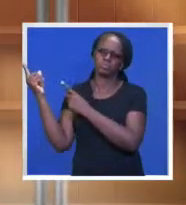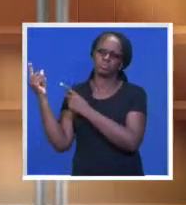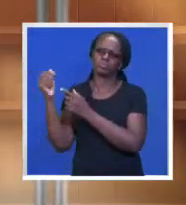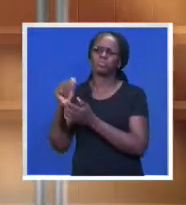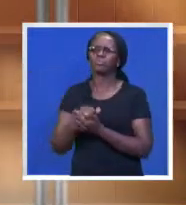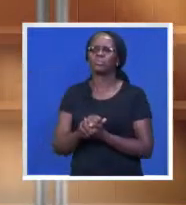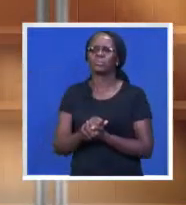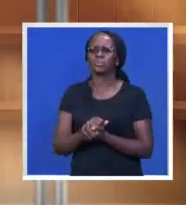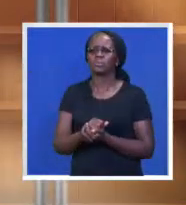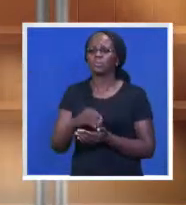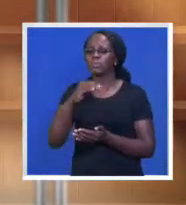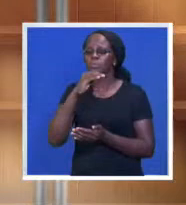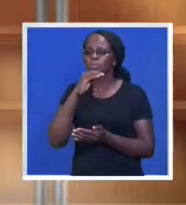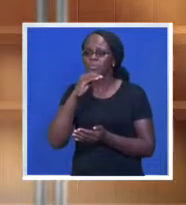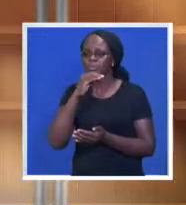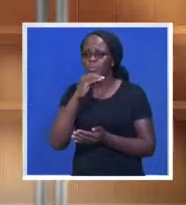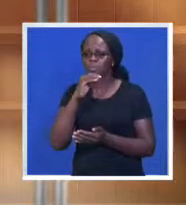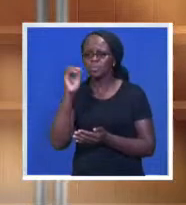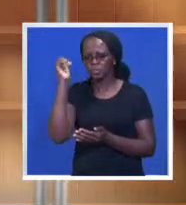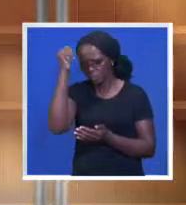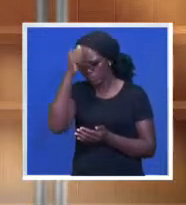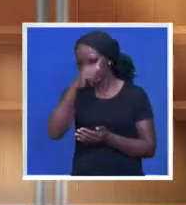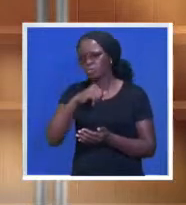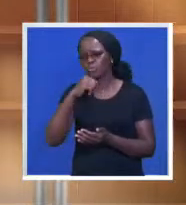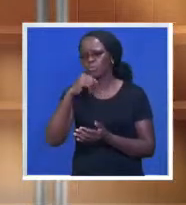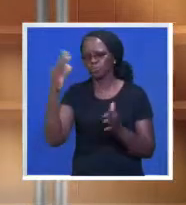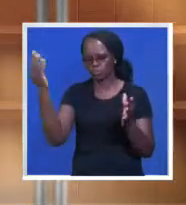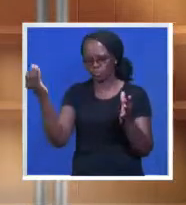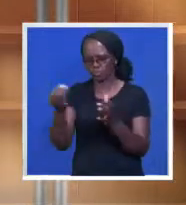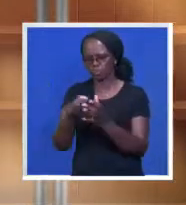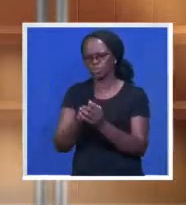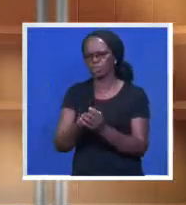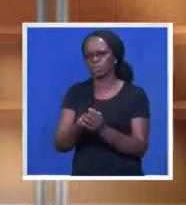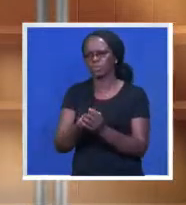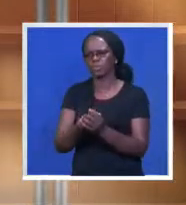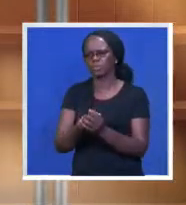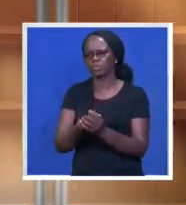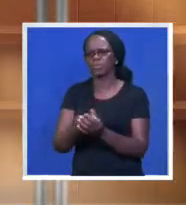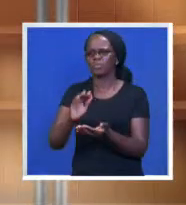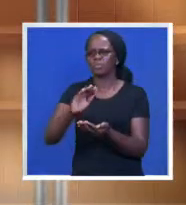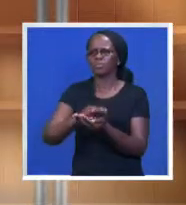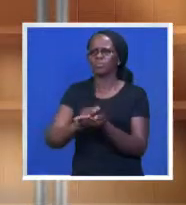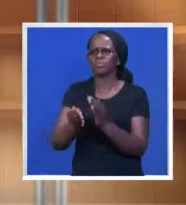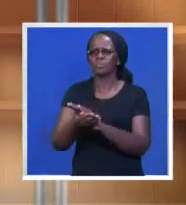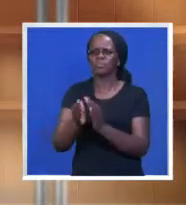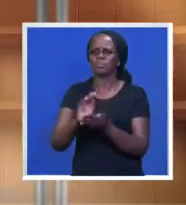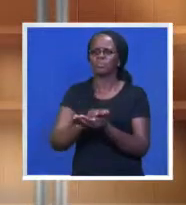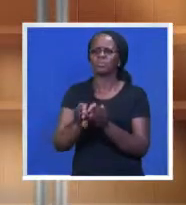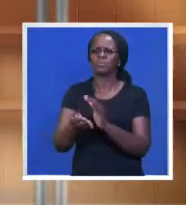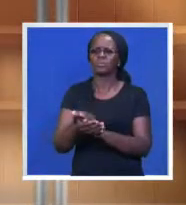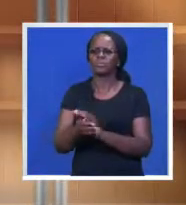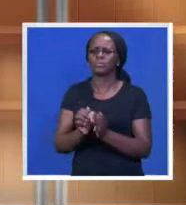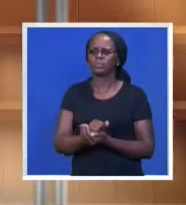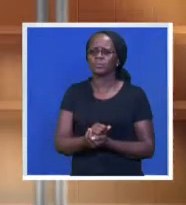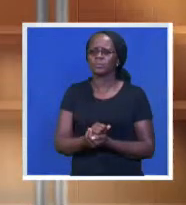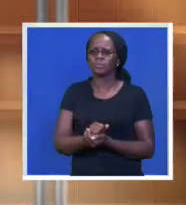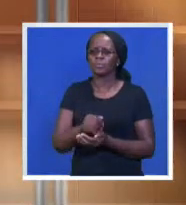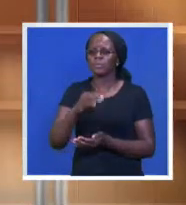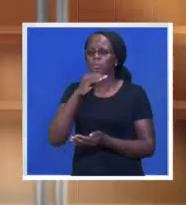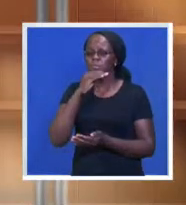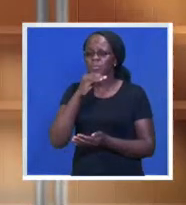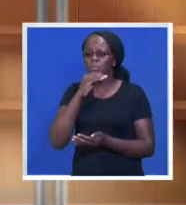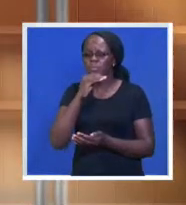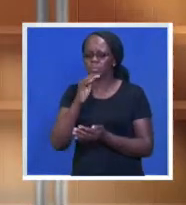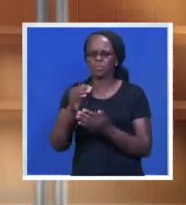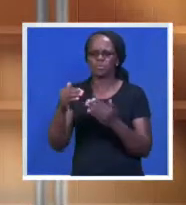meaning that God is still with us. He is still with us in the creation in which He left us in. So we have to take care of